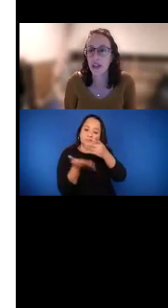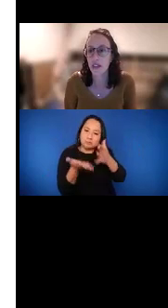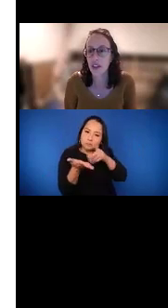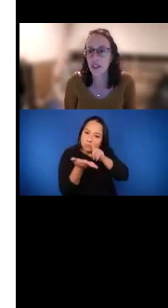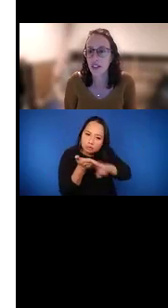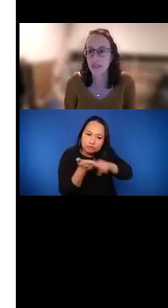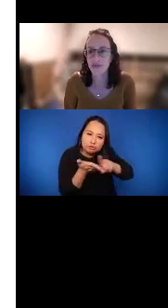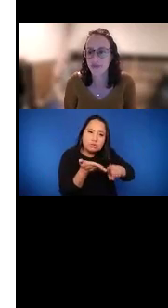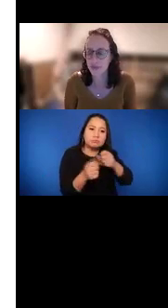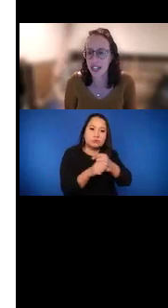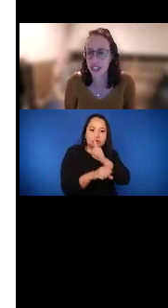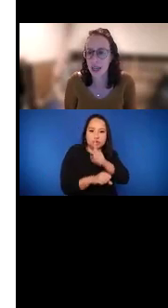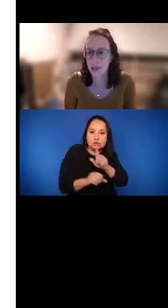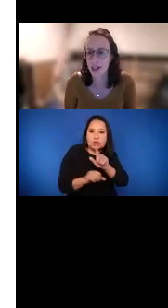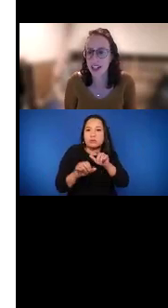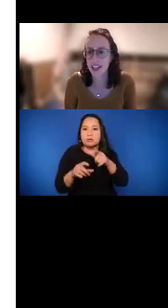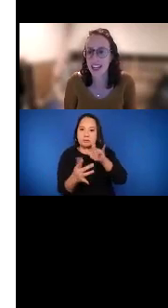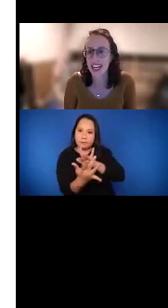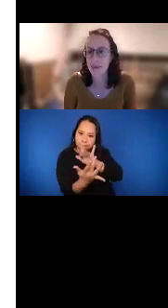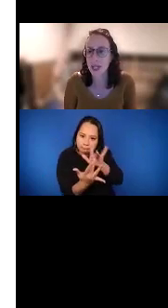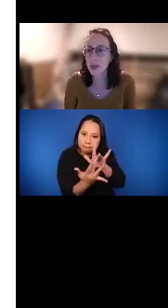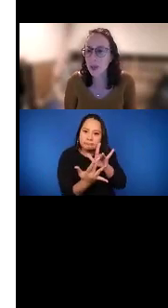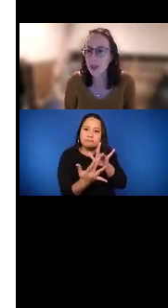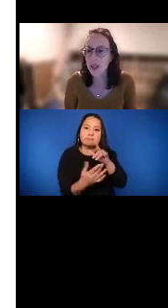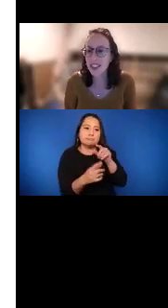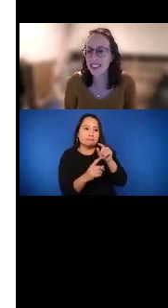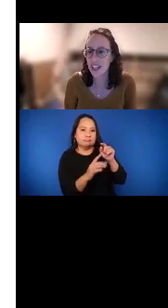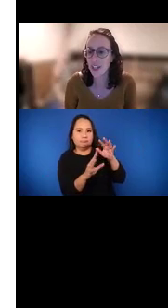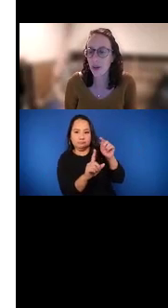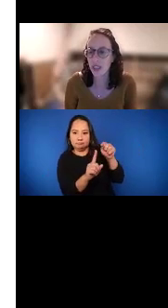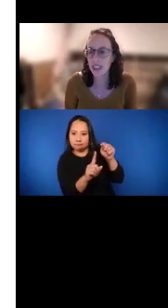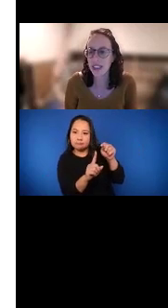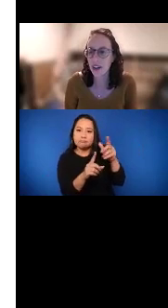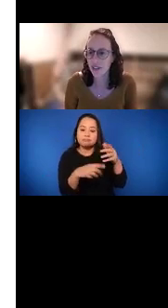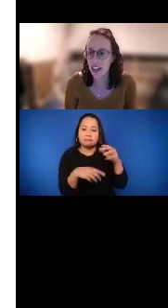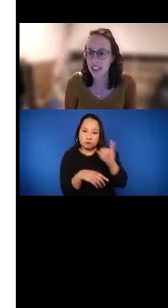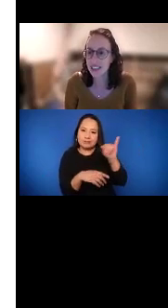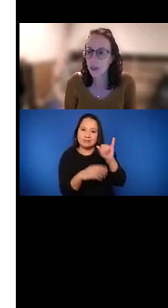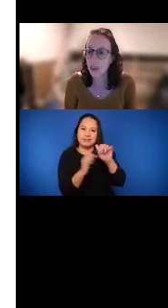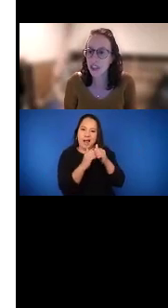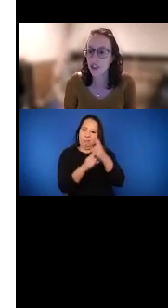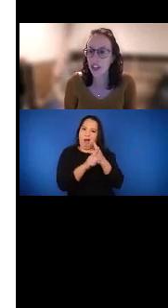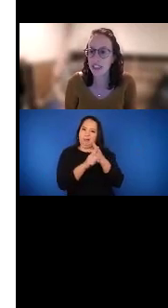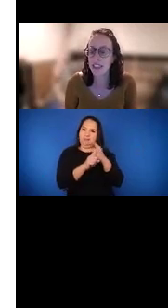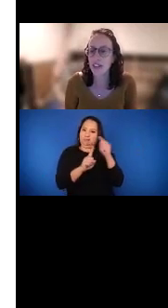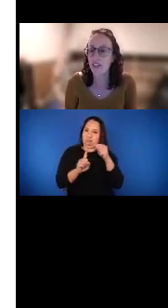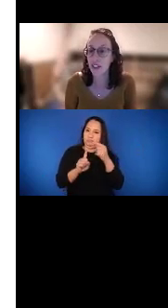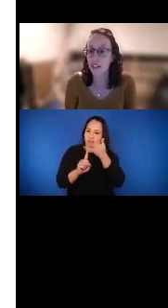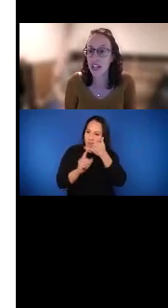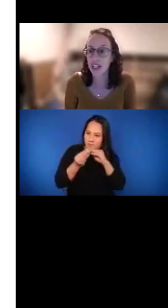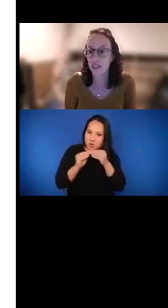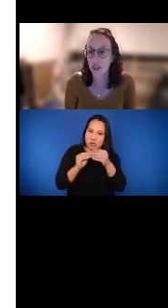through the right number. Google is not always our friend when you're trying